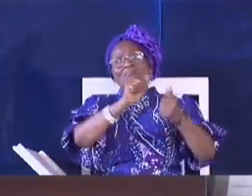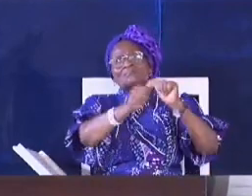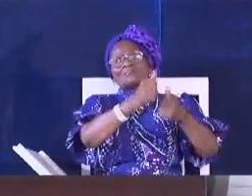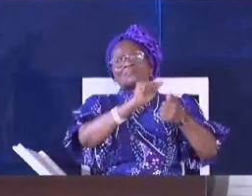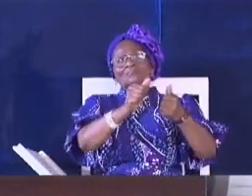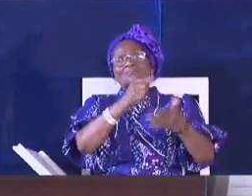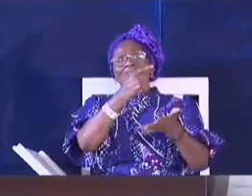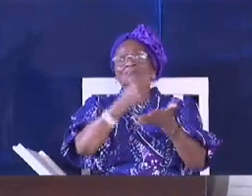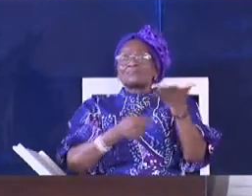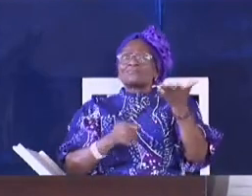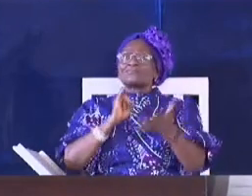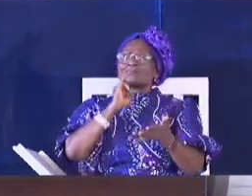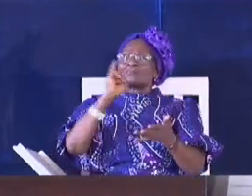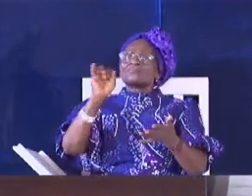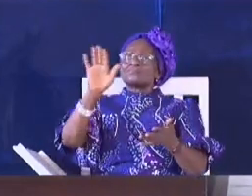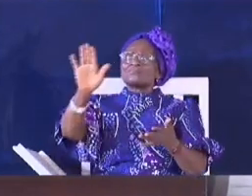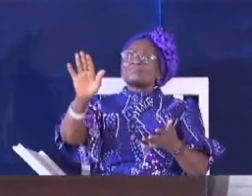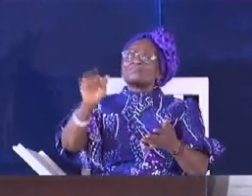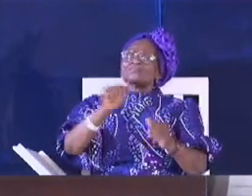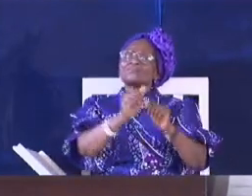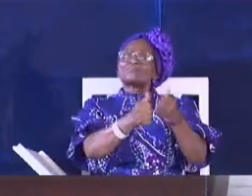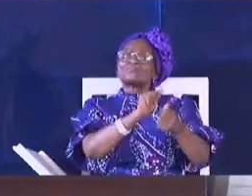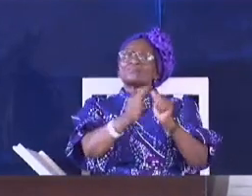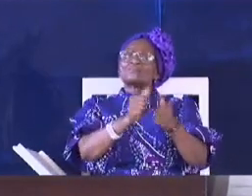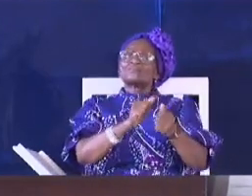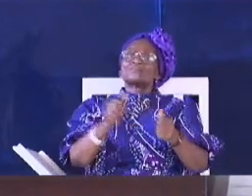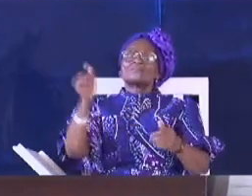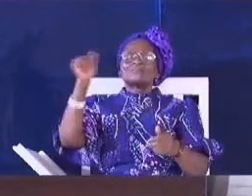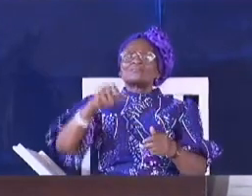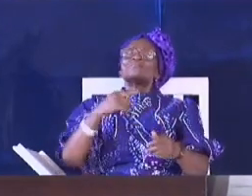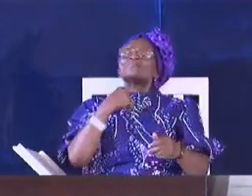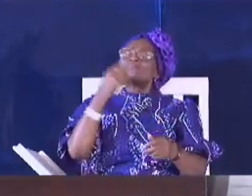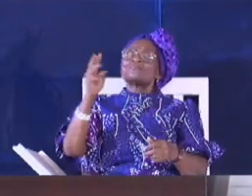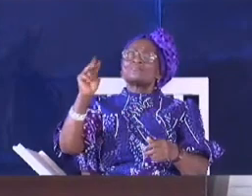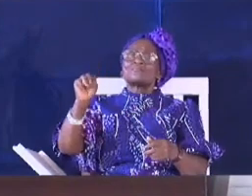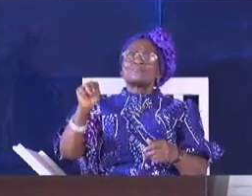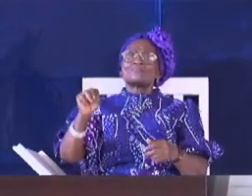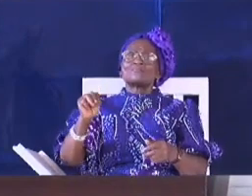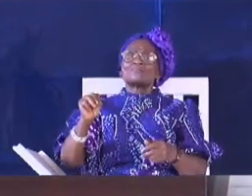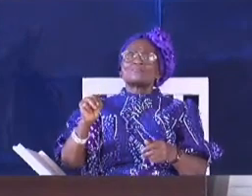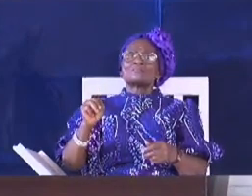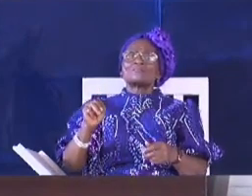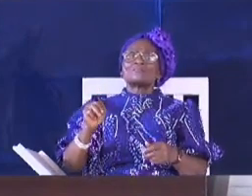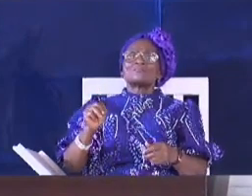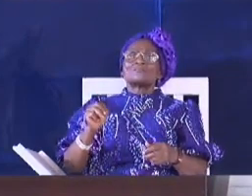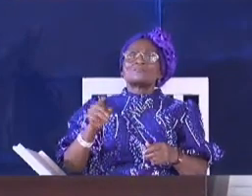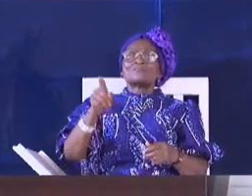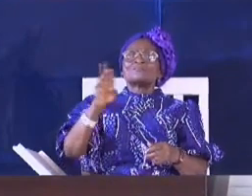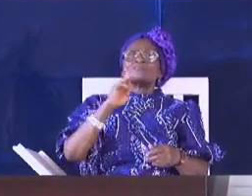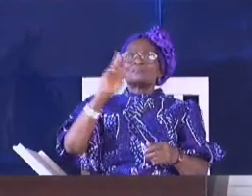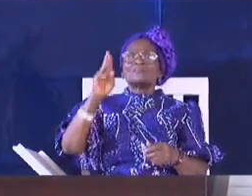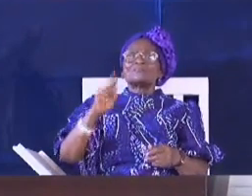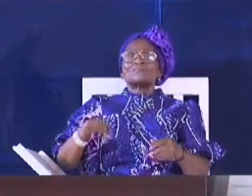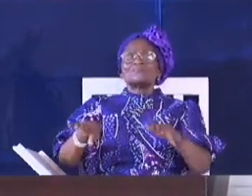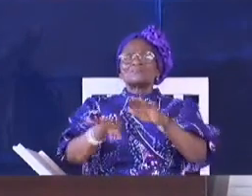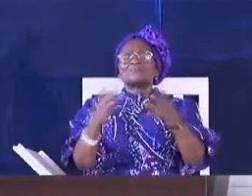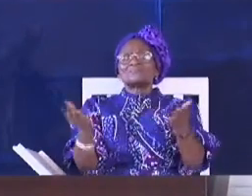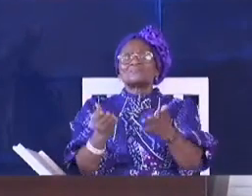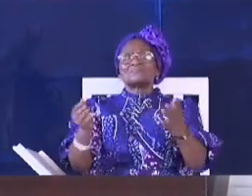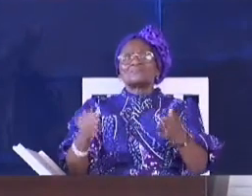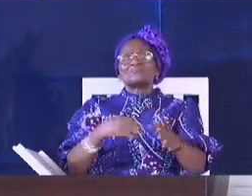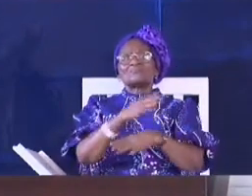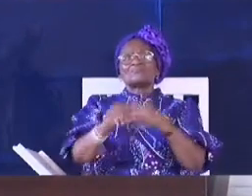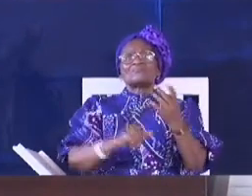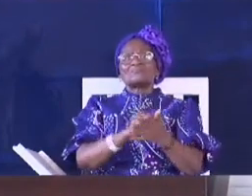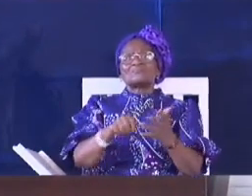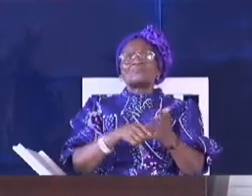What's your problem? They told him, he said, no problem. You have been under a curse all these years.